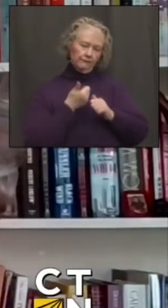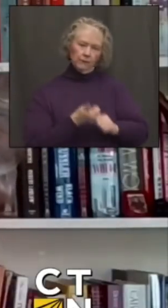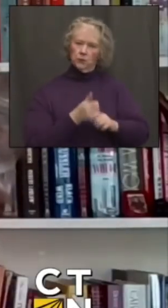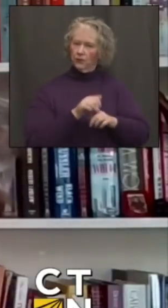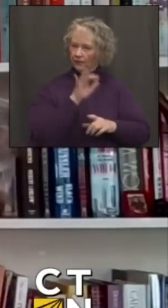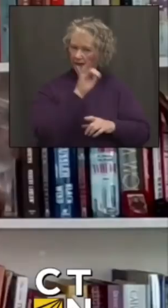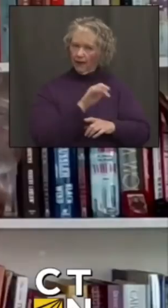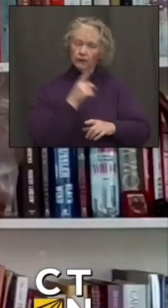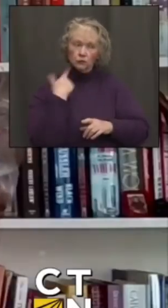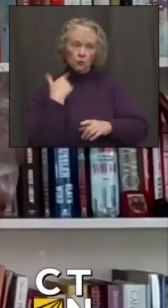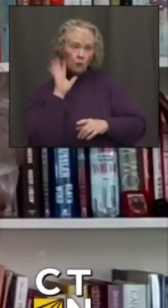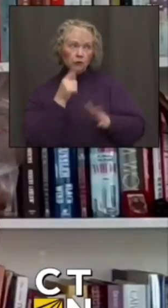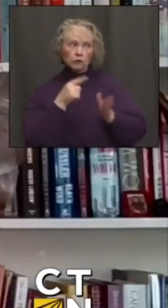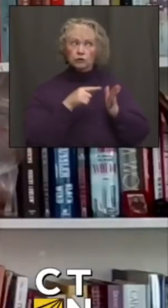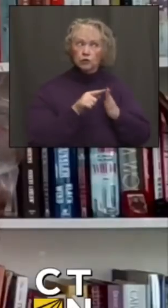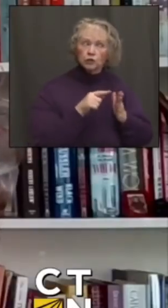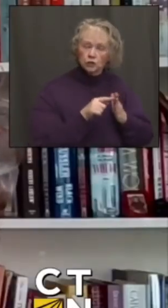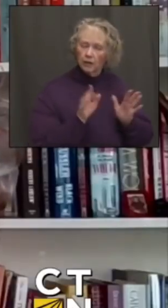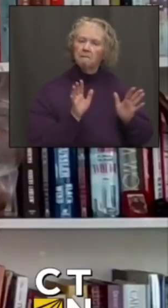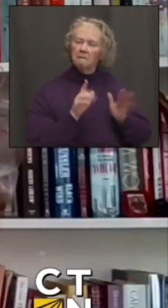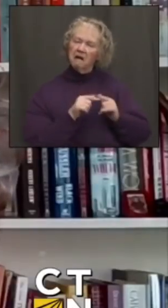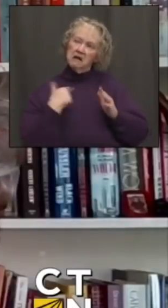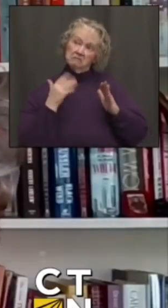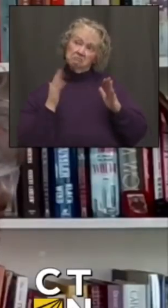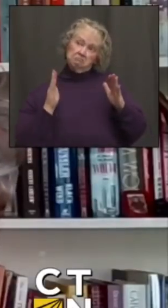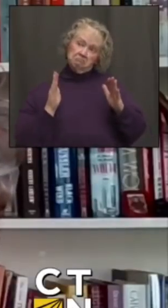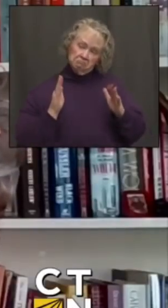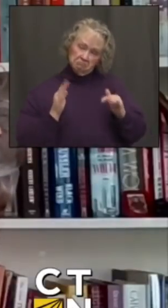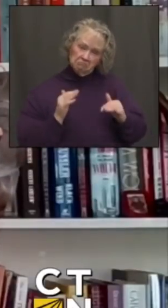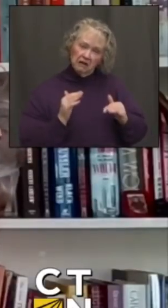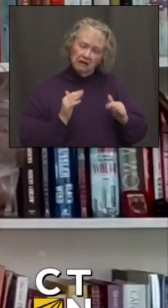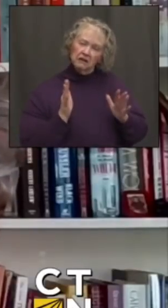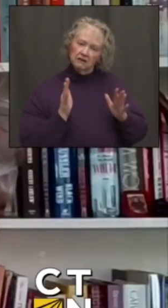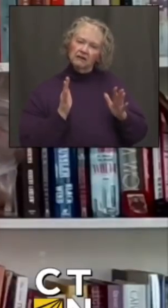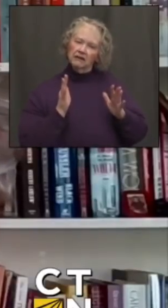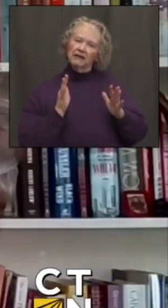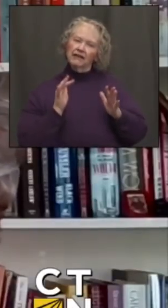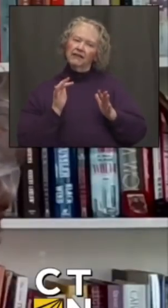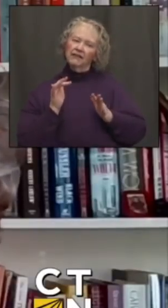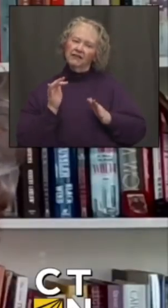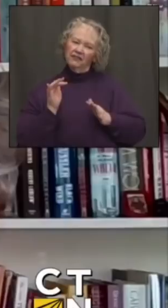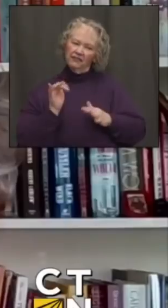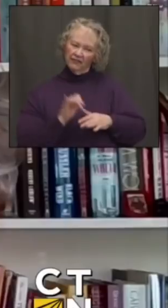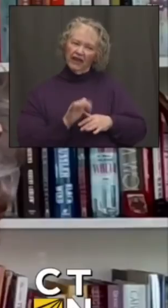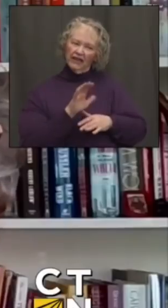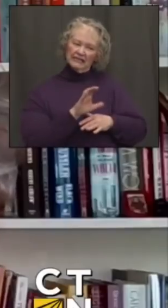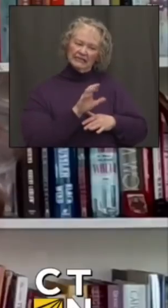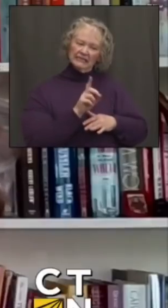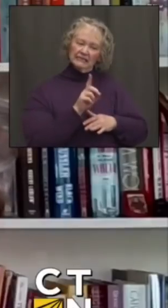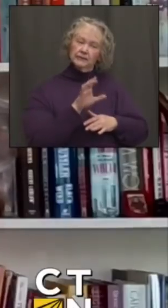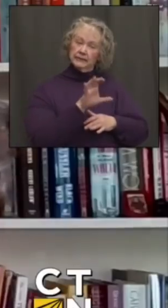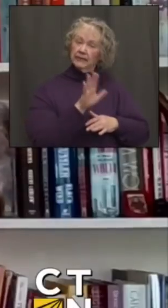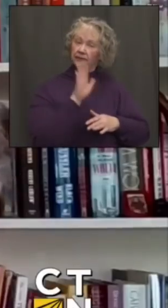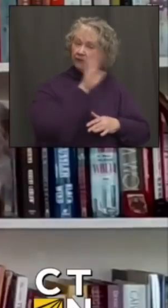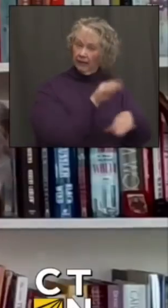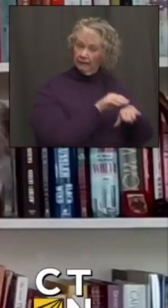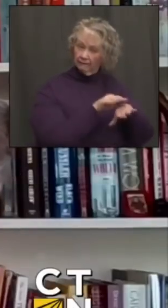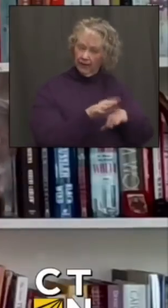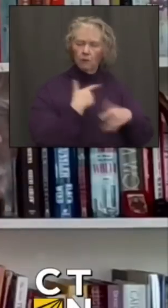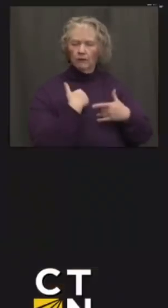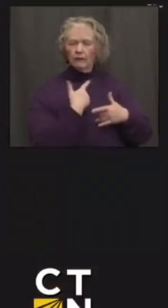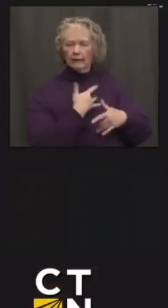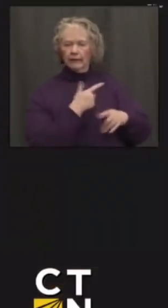Advisory Committee on Immunization Practices and the CDC as the foundation of that, of the next phase of